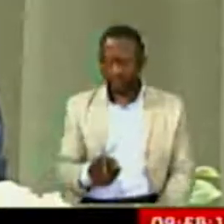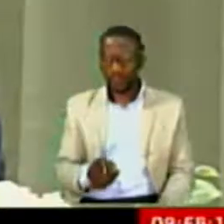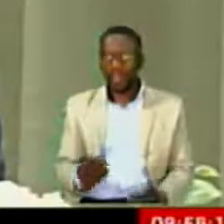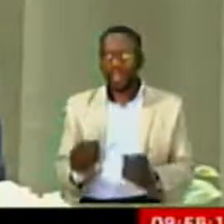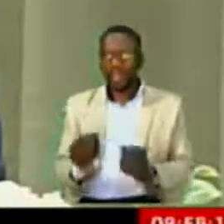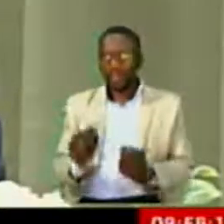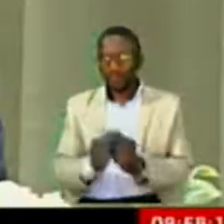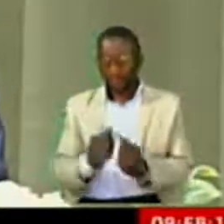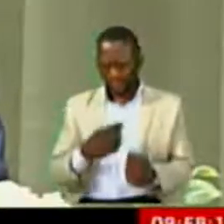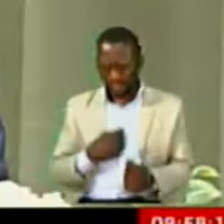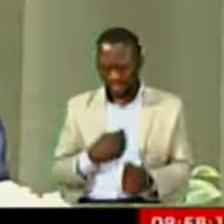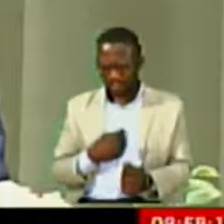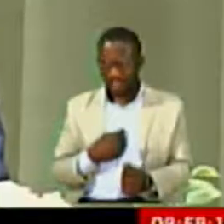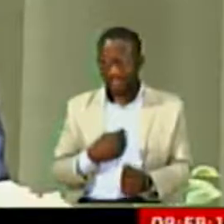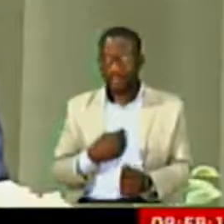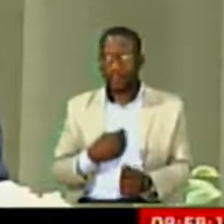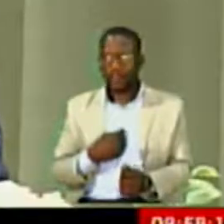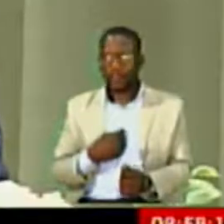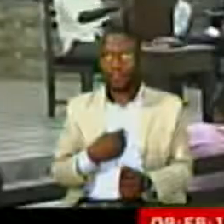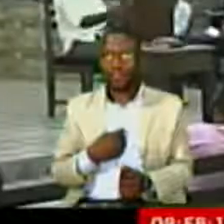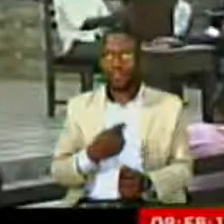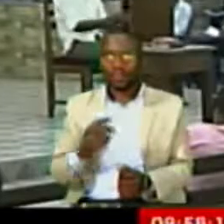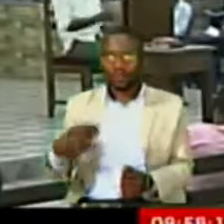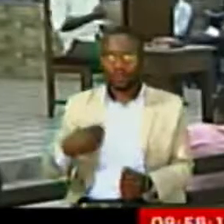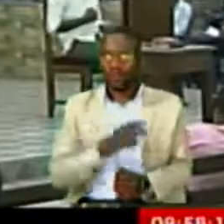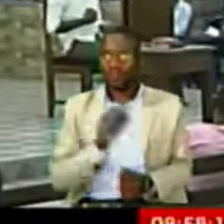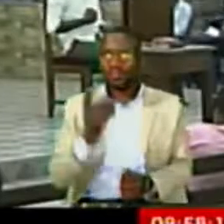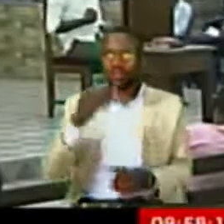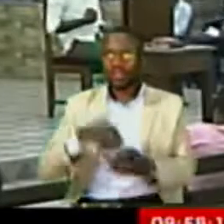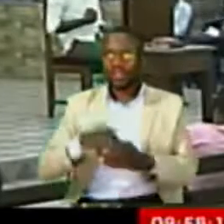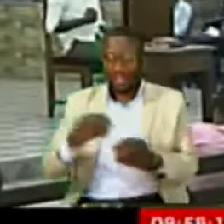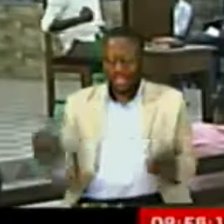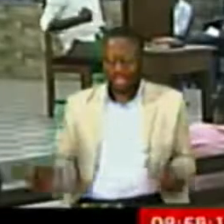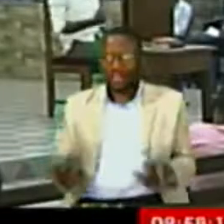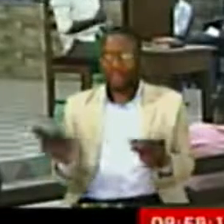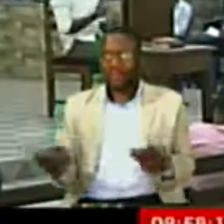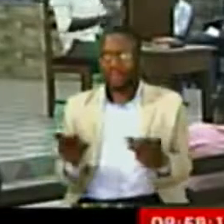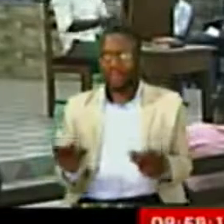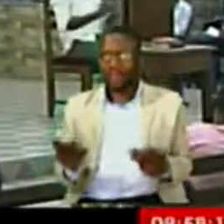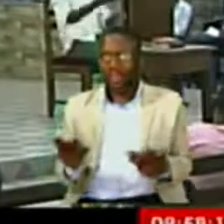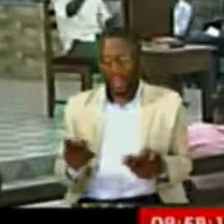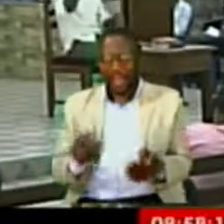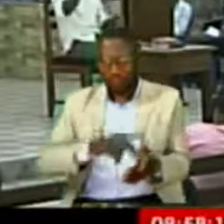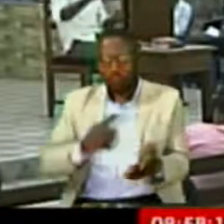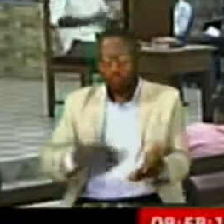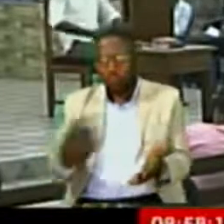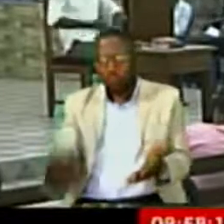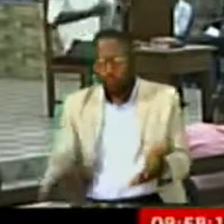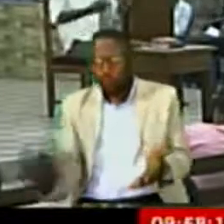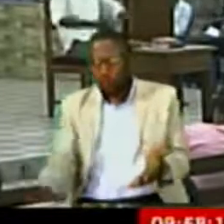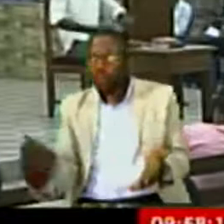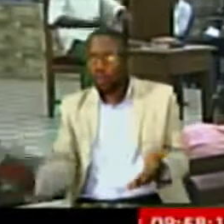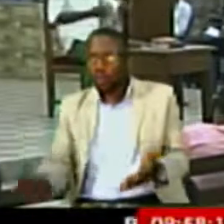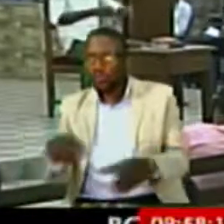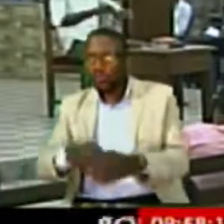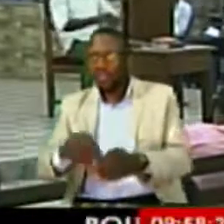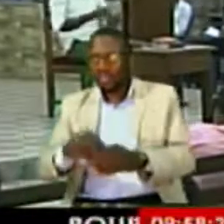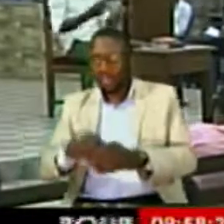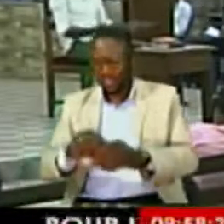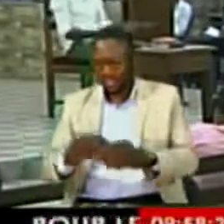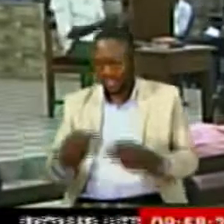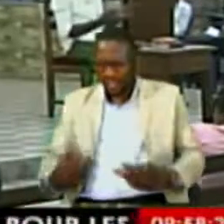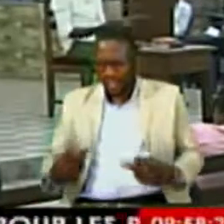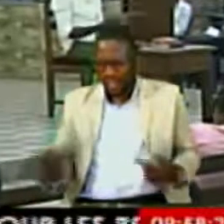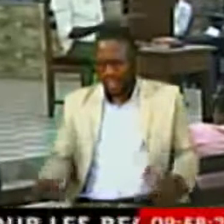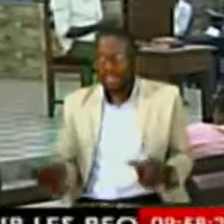péché. We were in sin. On est pindoula mousame. We were trampling in sin. Si